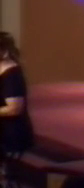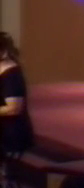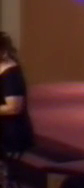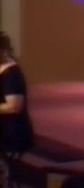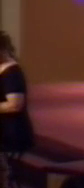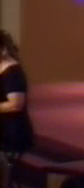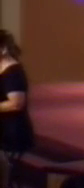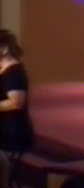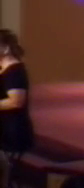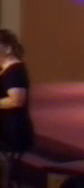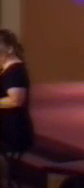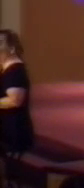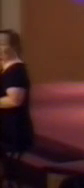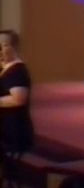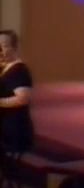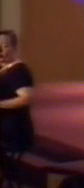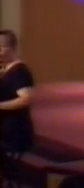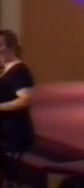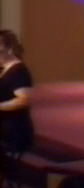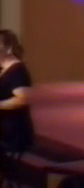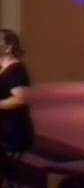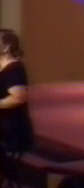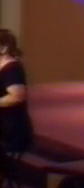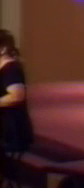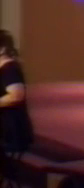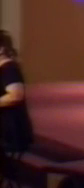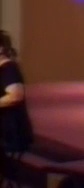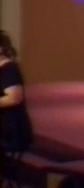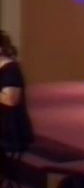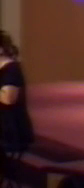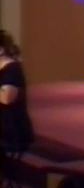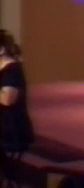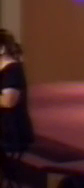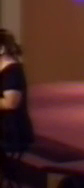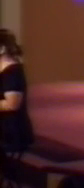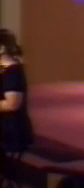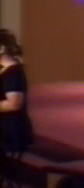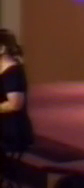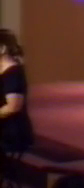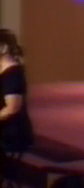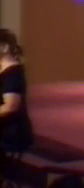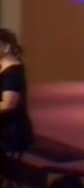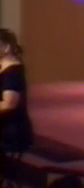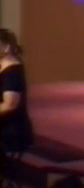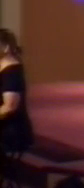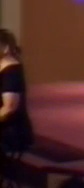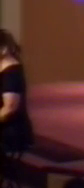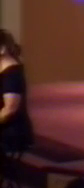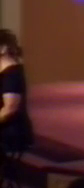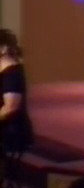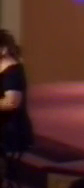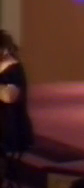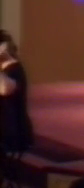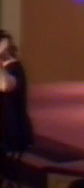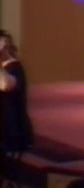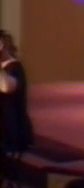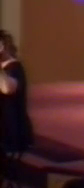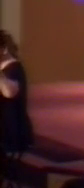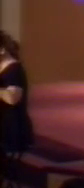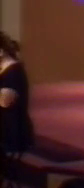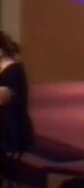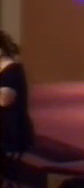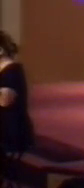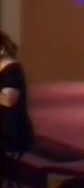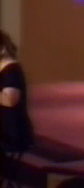Even Greg raised his hand. And now, how many people have gone to Chick-fil-A? Yeah. Yeah, how's their